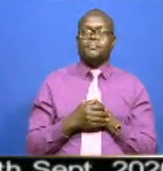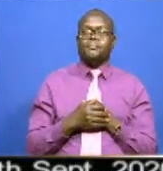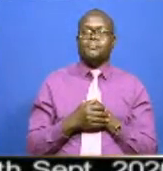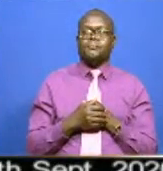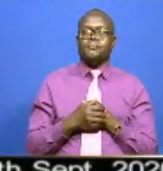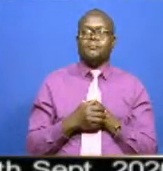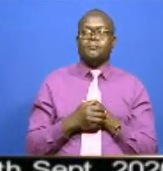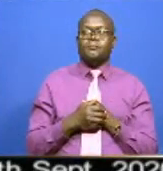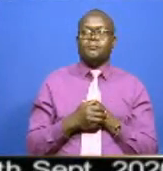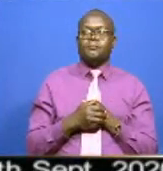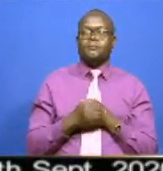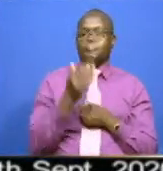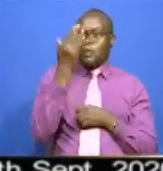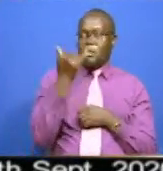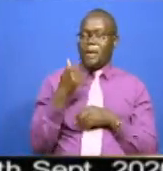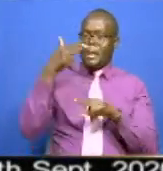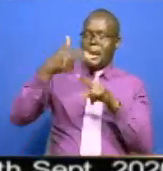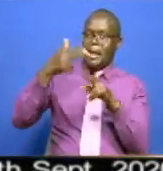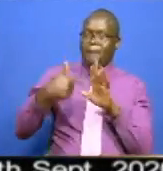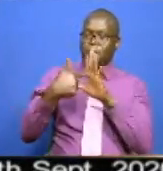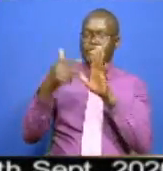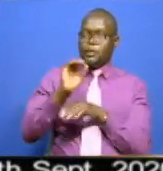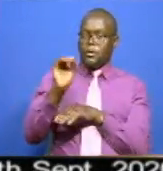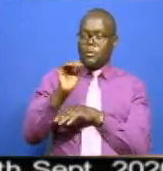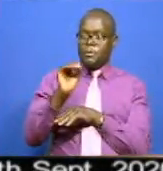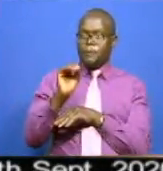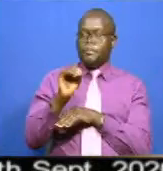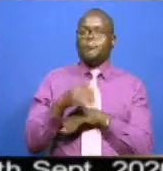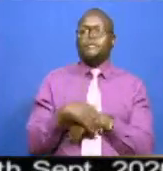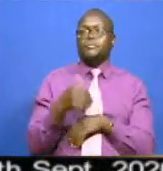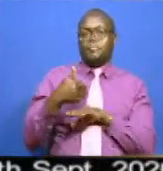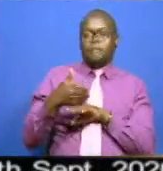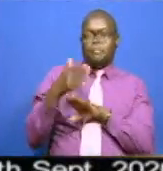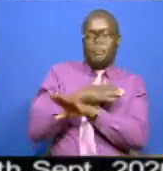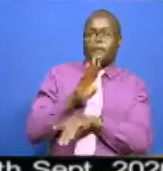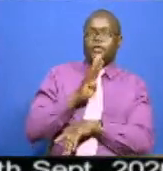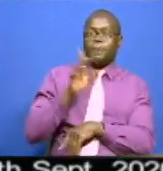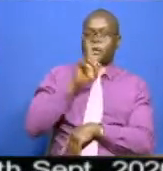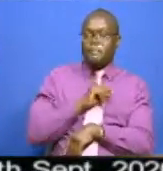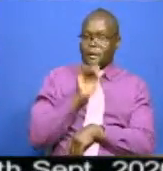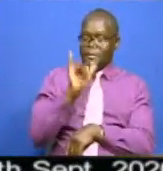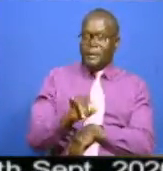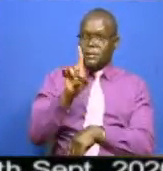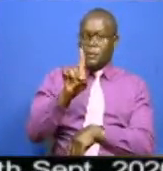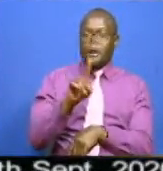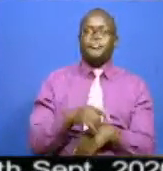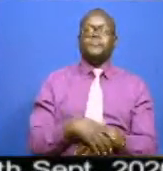How is it that your name is not showing? Mr. Speaker, I had spoken on that particular one. Is it?